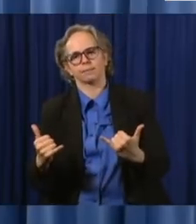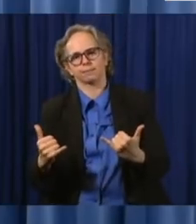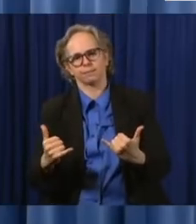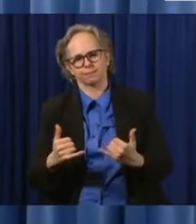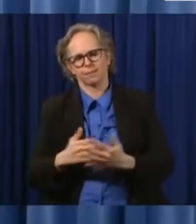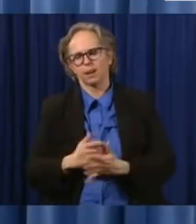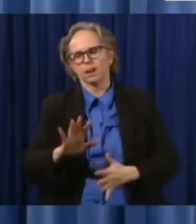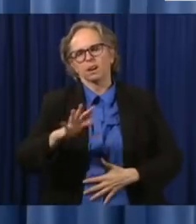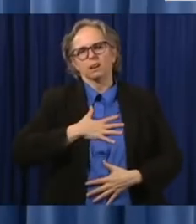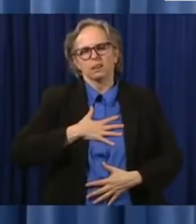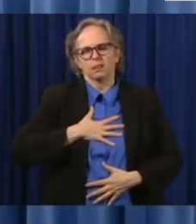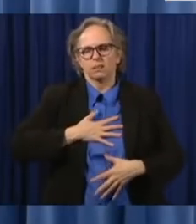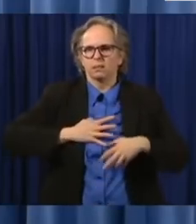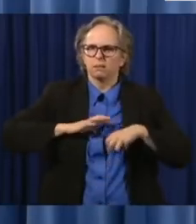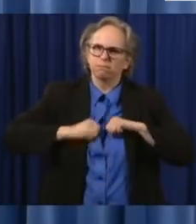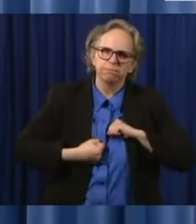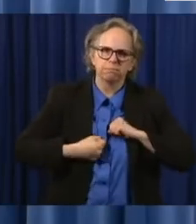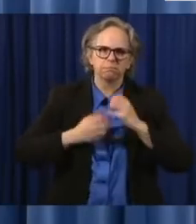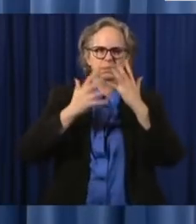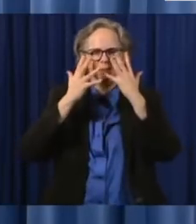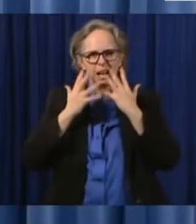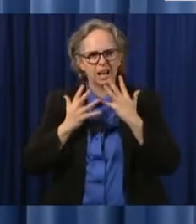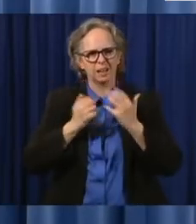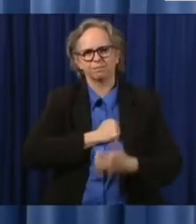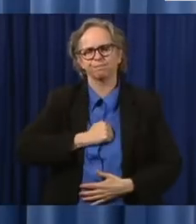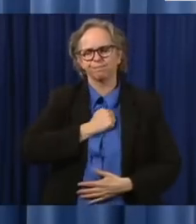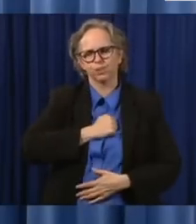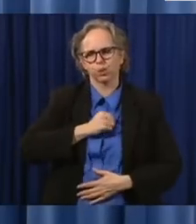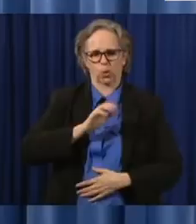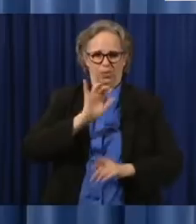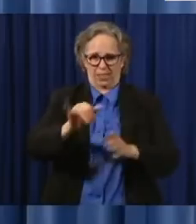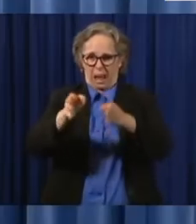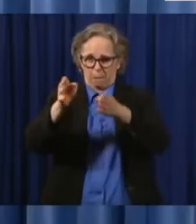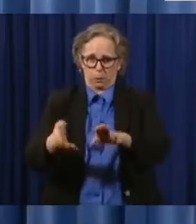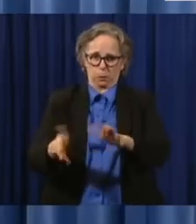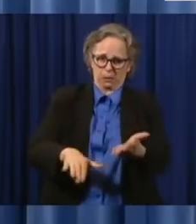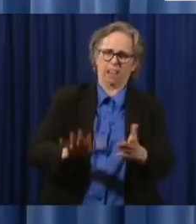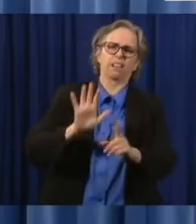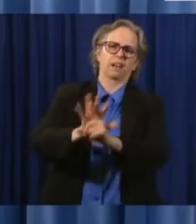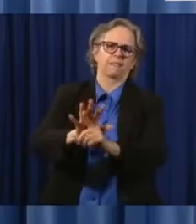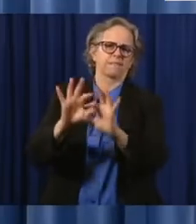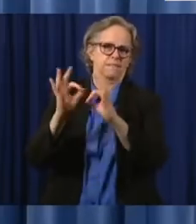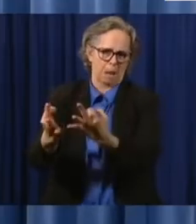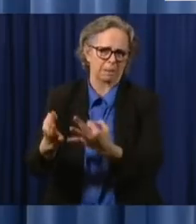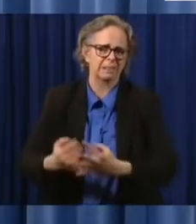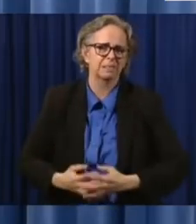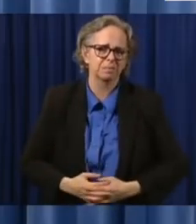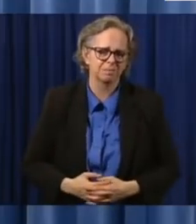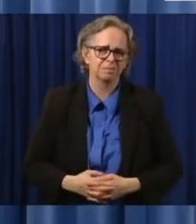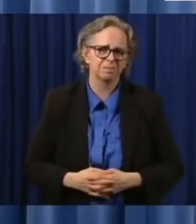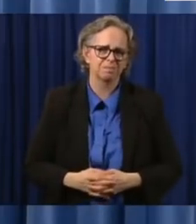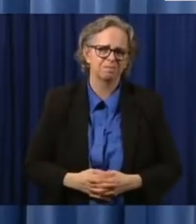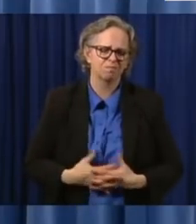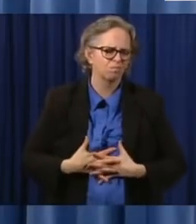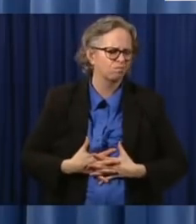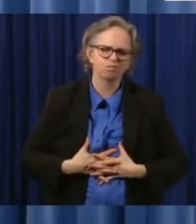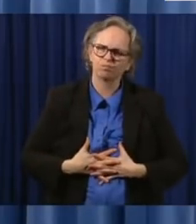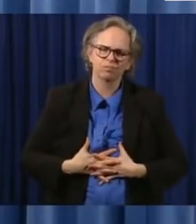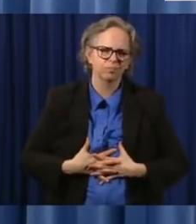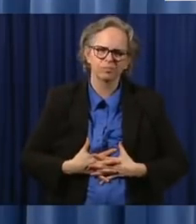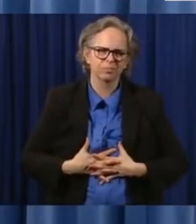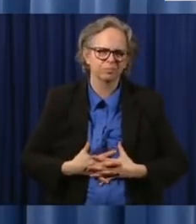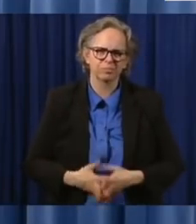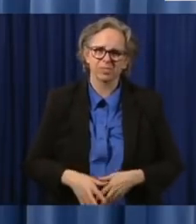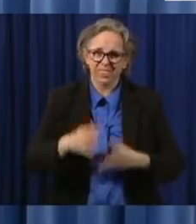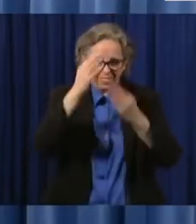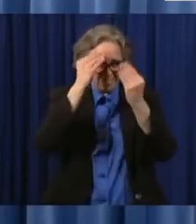offer condolences to the family. As I told you this week, I directed the Ohio Department of Veteran Services